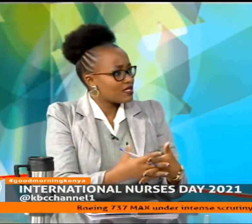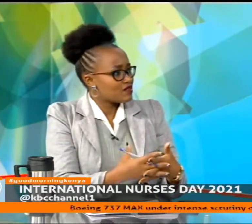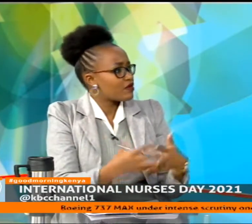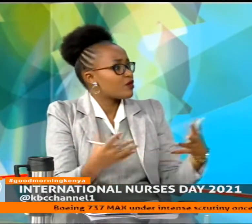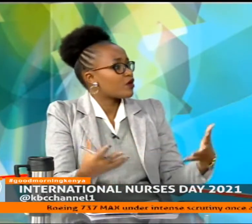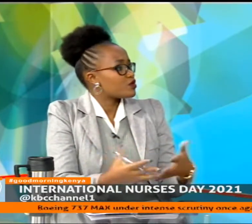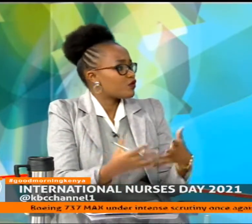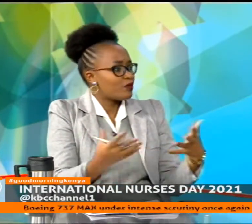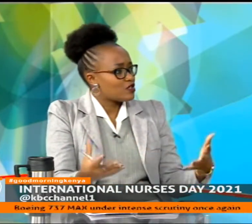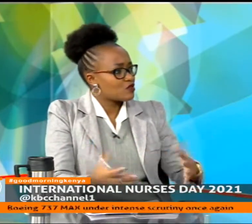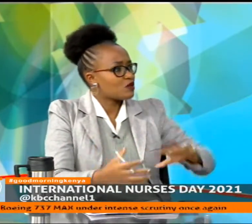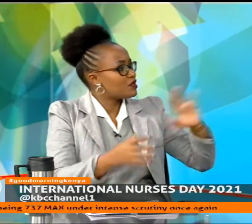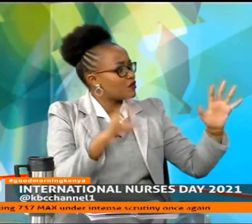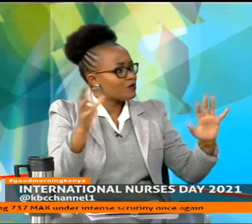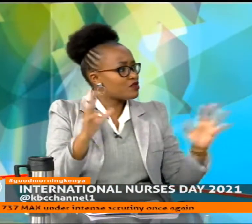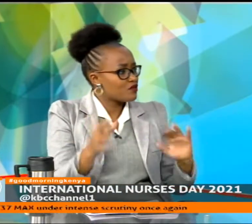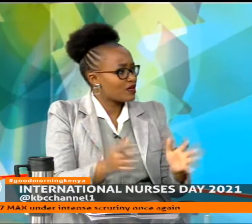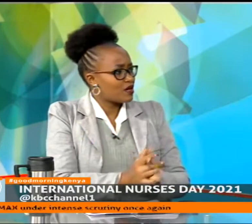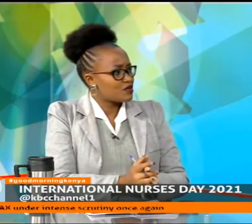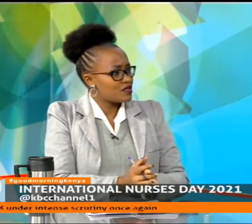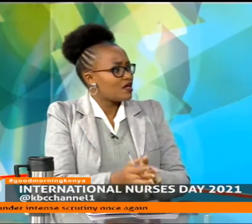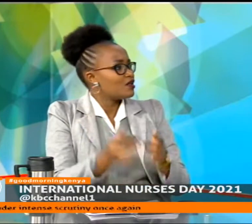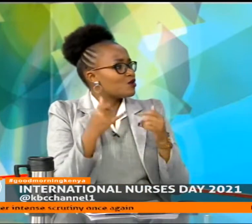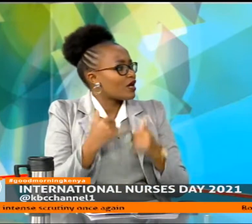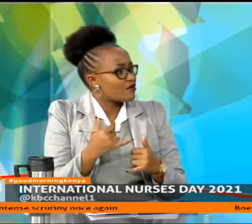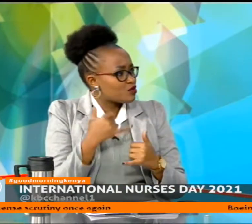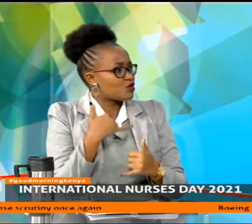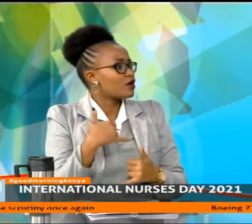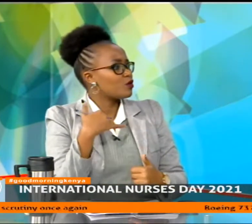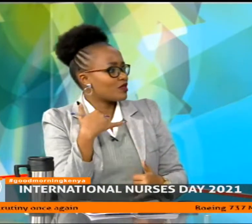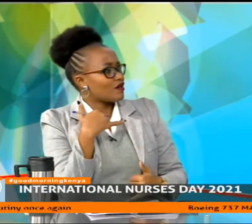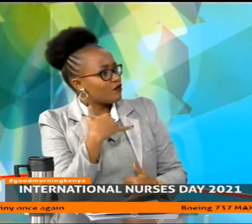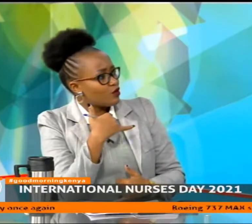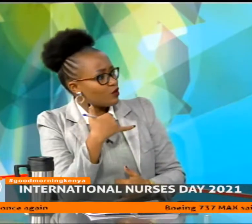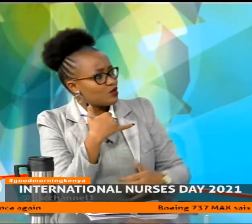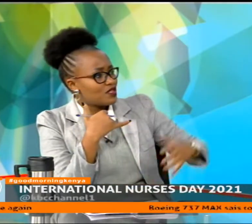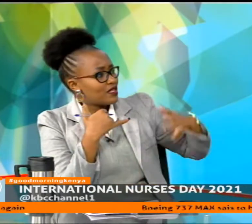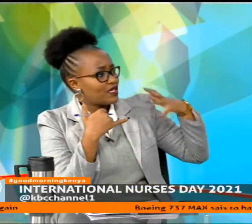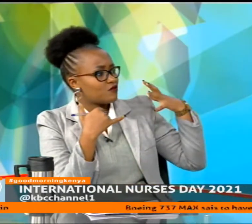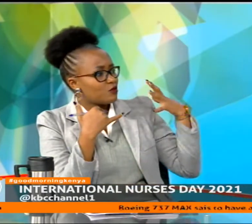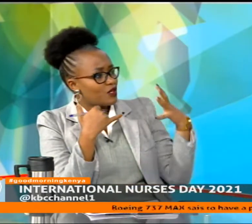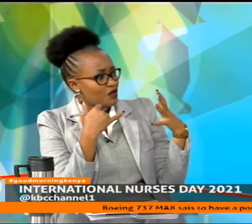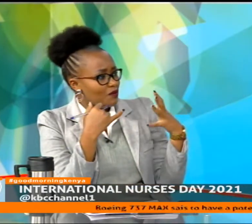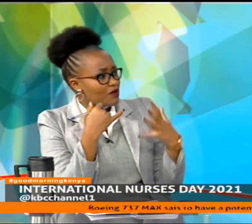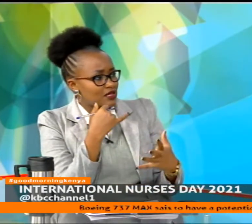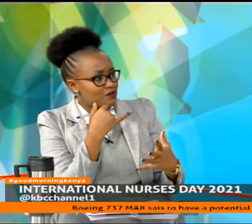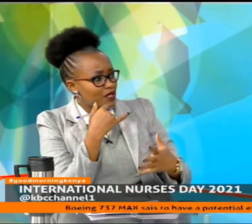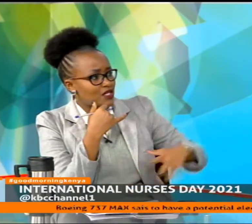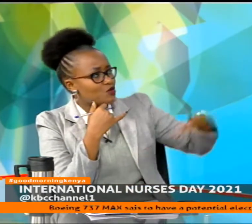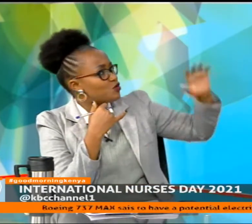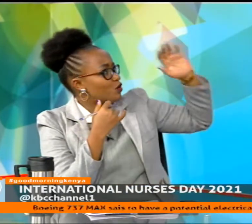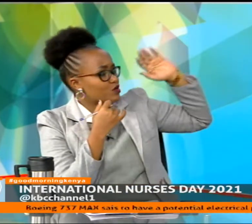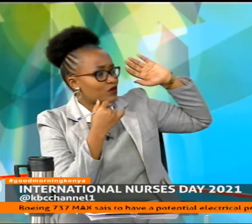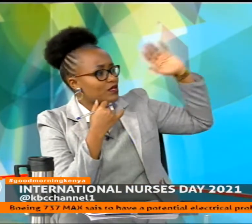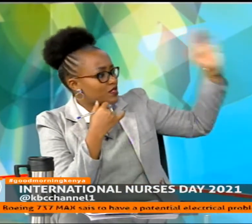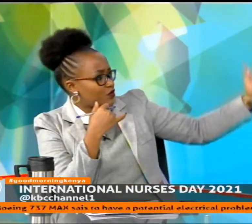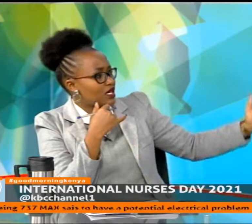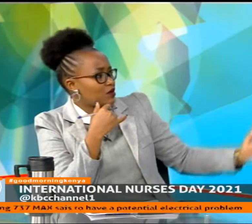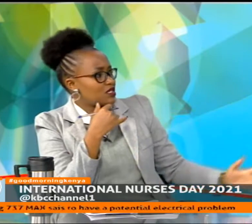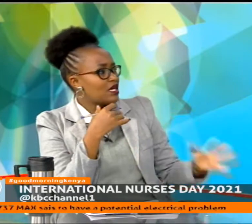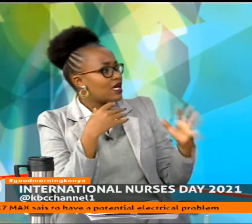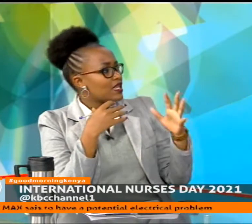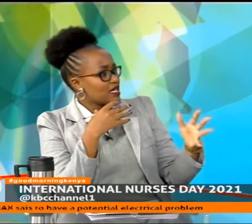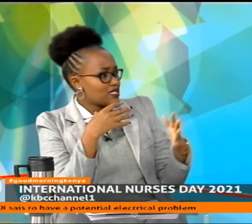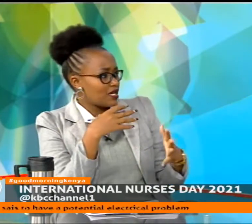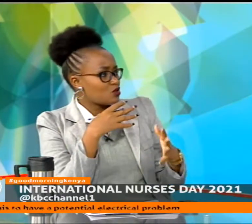to harmonize even records of patients from different parts of the counties. You don't have to struggle with a phone call to just get information about this patient who was from a